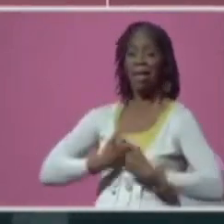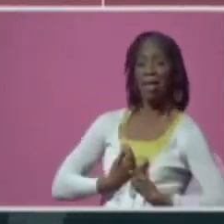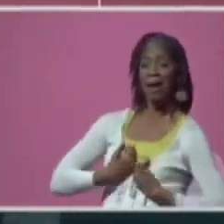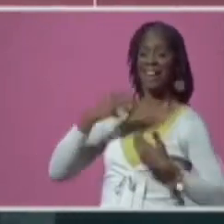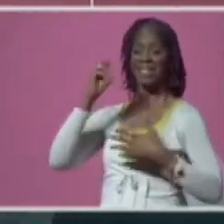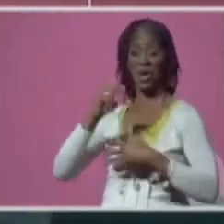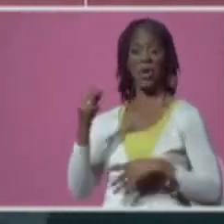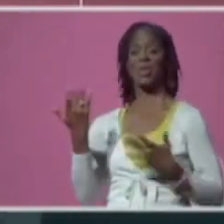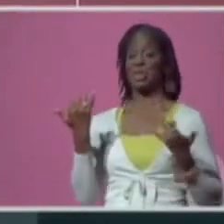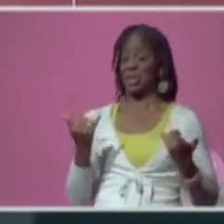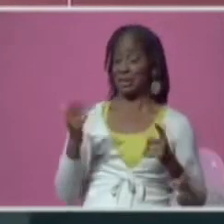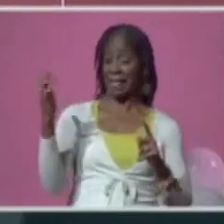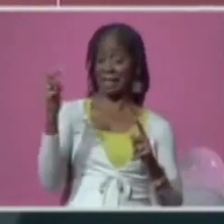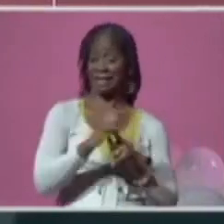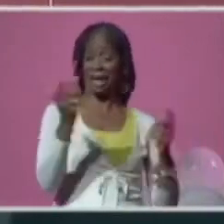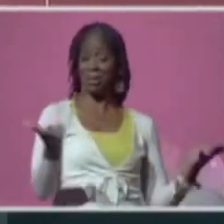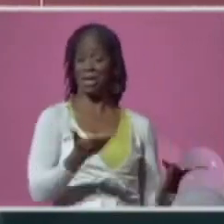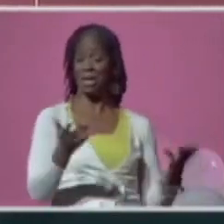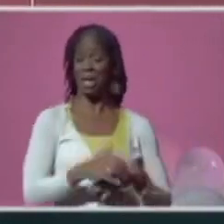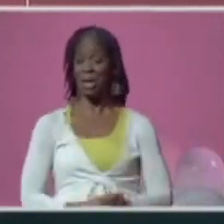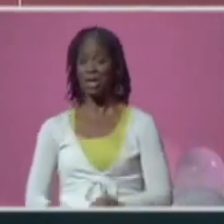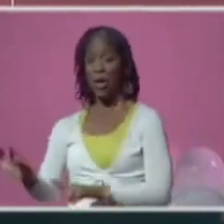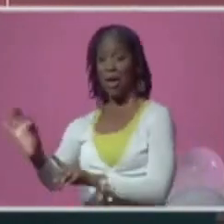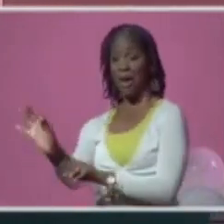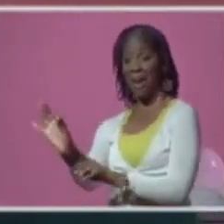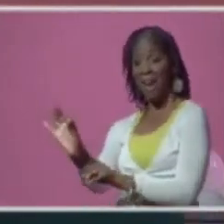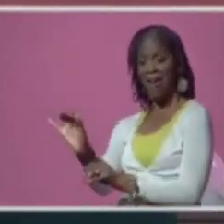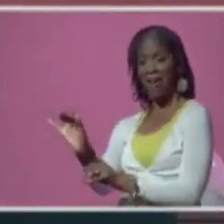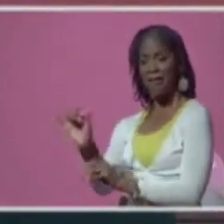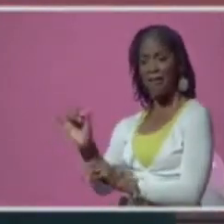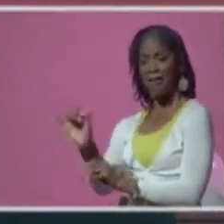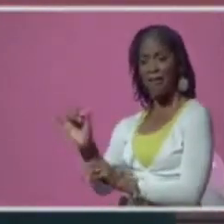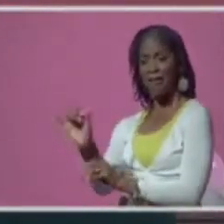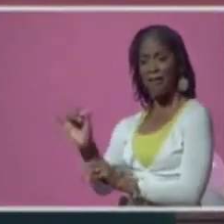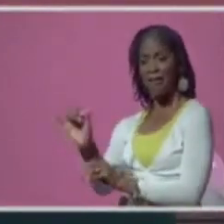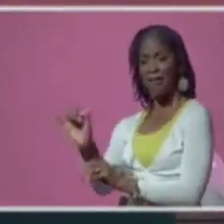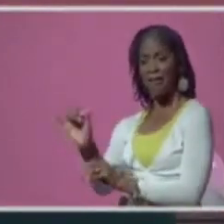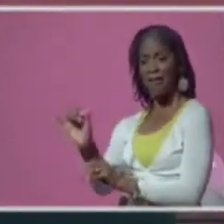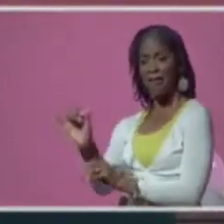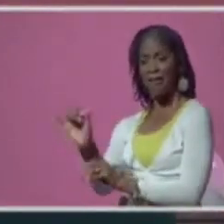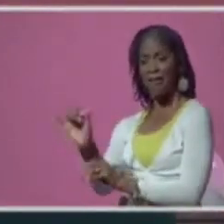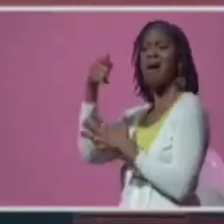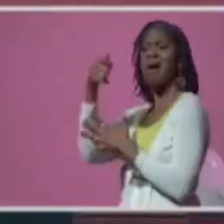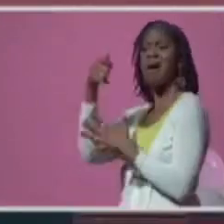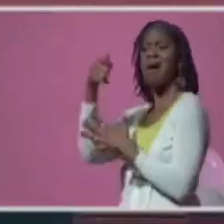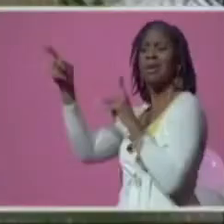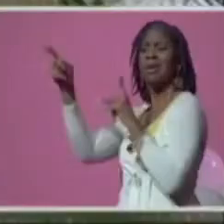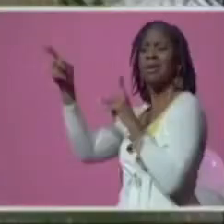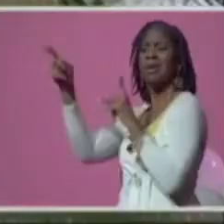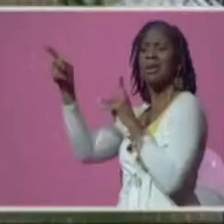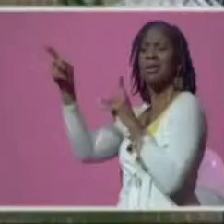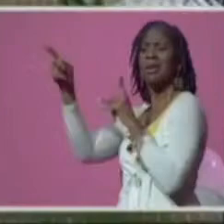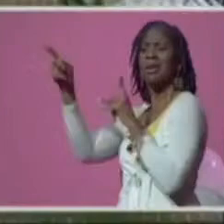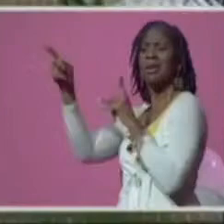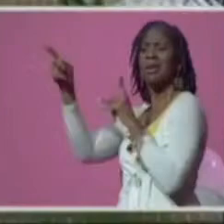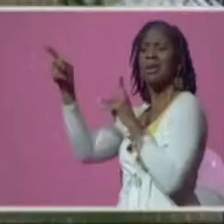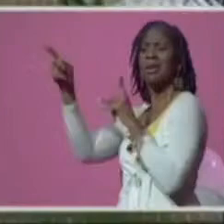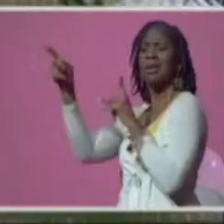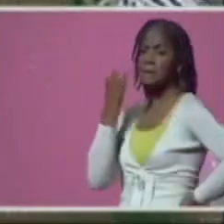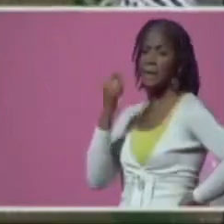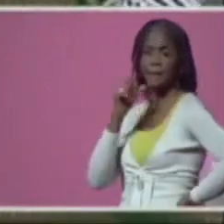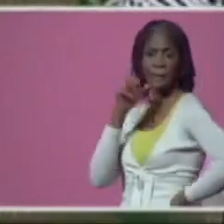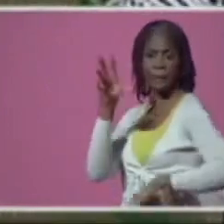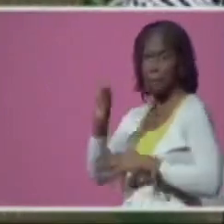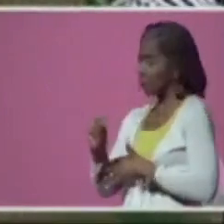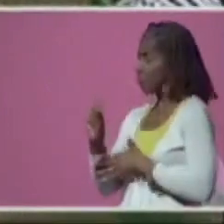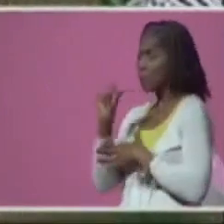here. So fret not thyself because of evildoers. Neither be thou envious against the